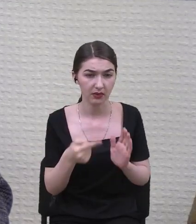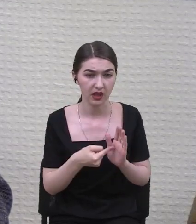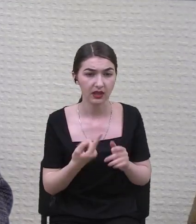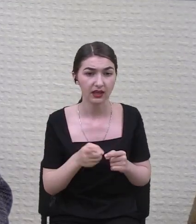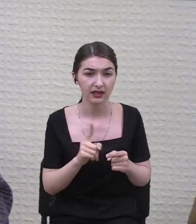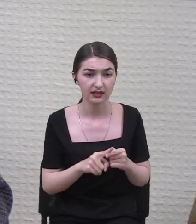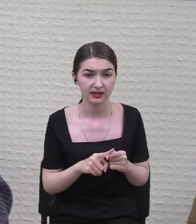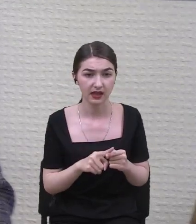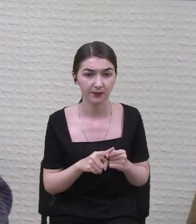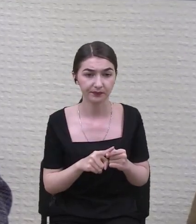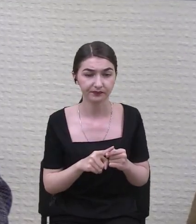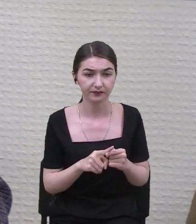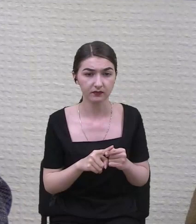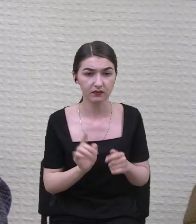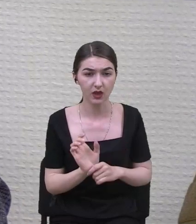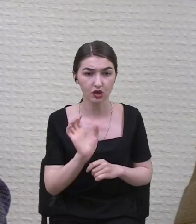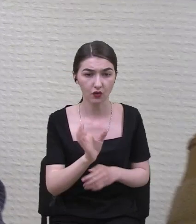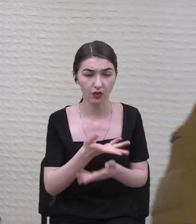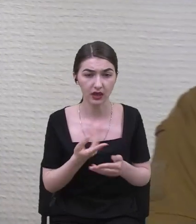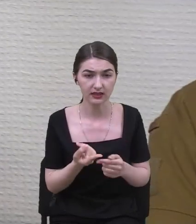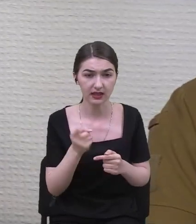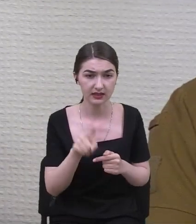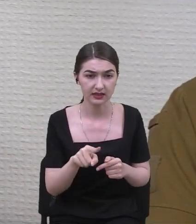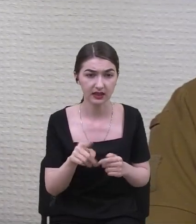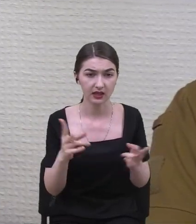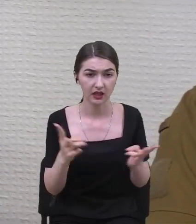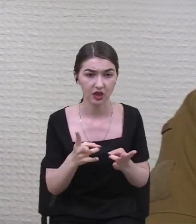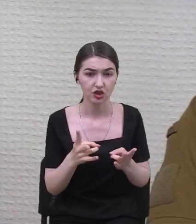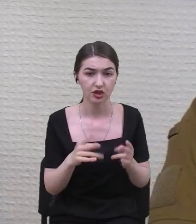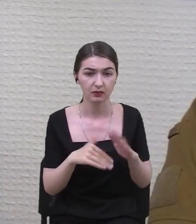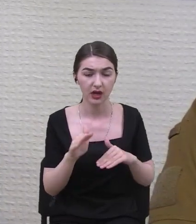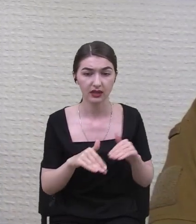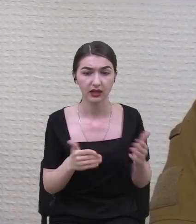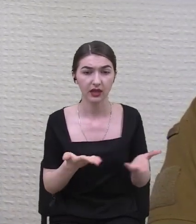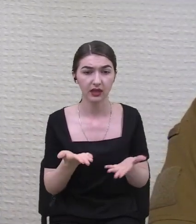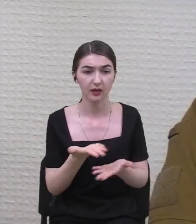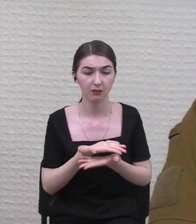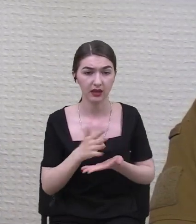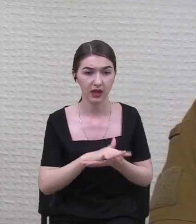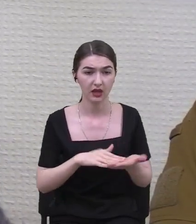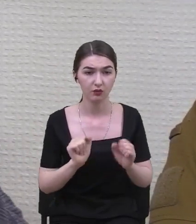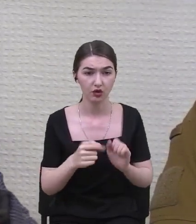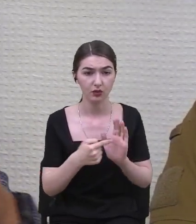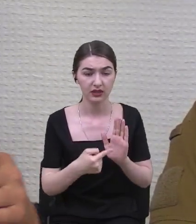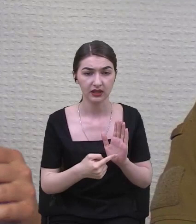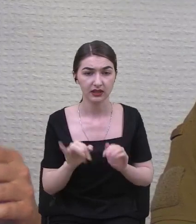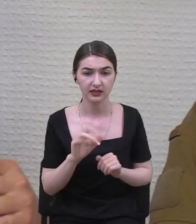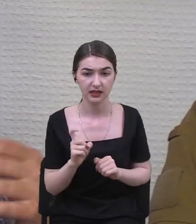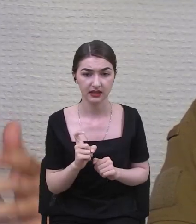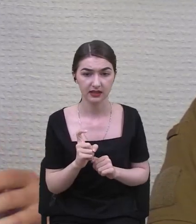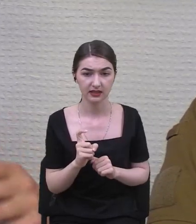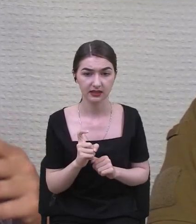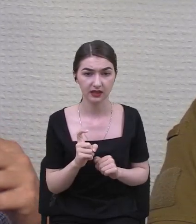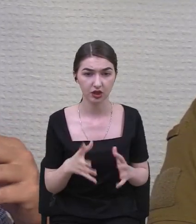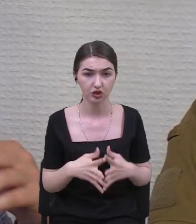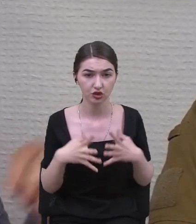the larger community on providing financial assistance. So that's it. That's it on the briefing here. I think, Alexander, you're